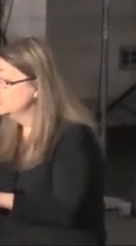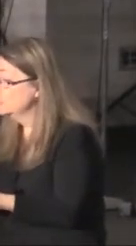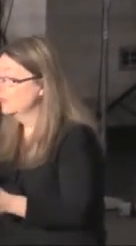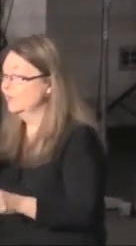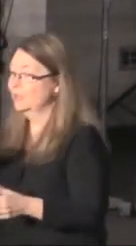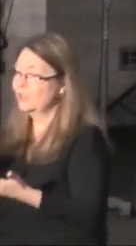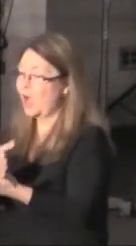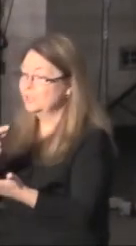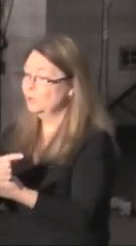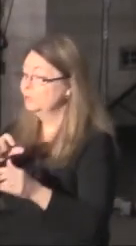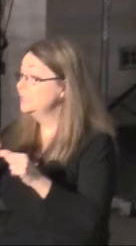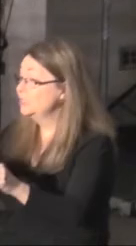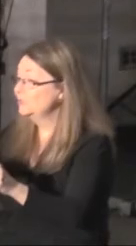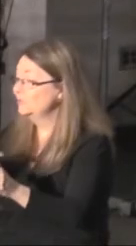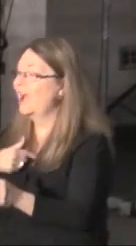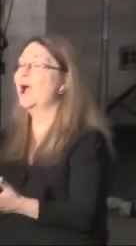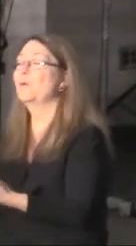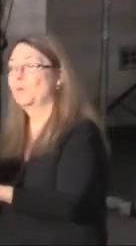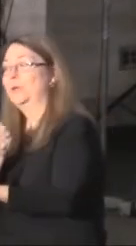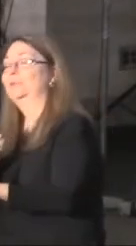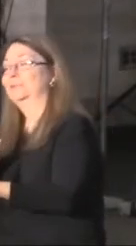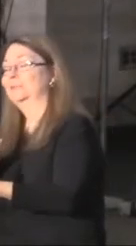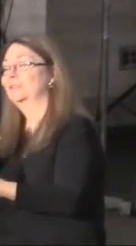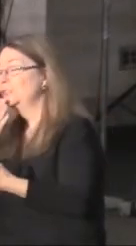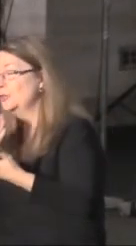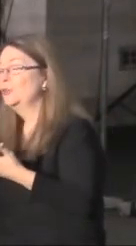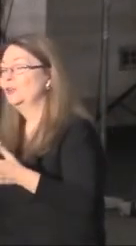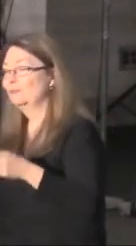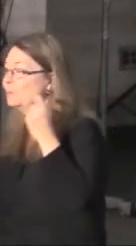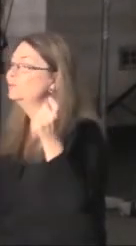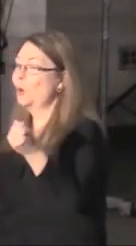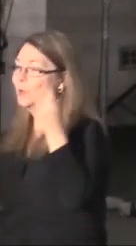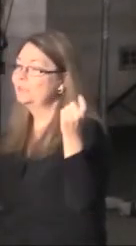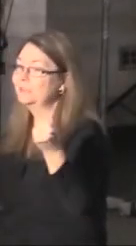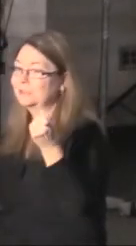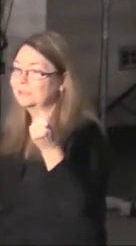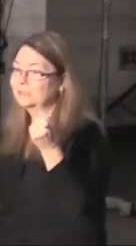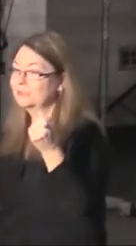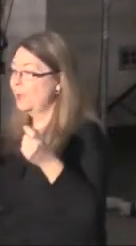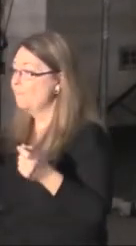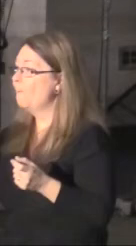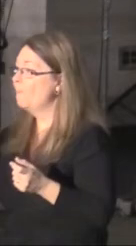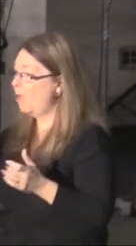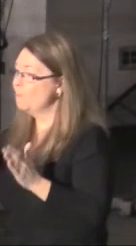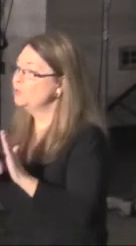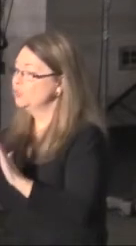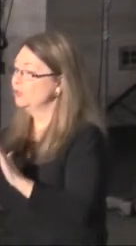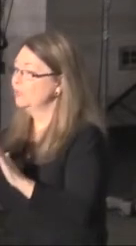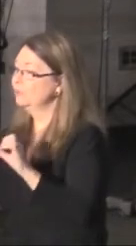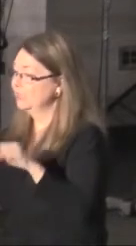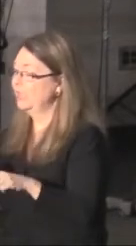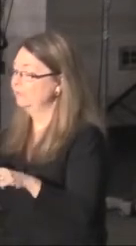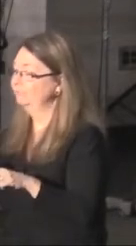on, I win. It's good. I can rejoice. You see, Paul's mature enough to shrug off his